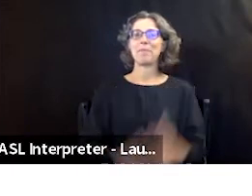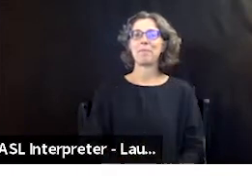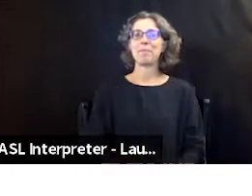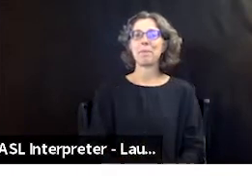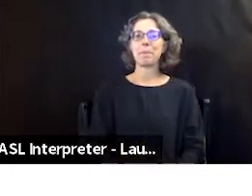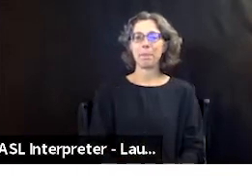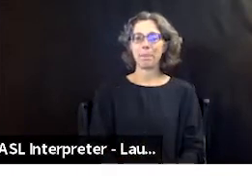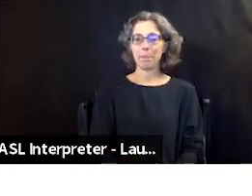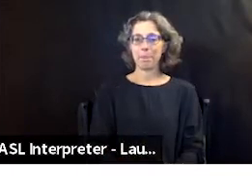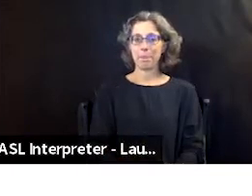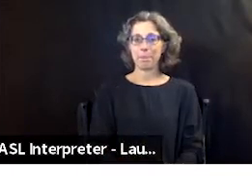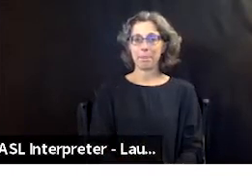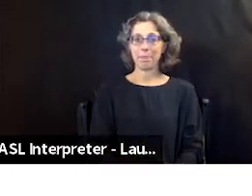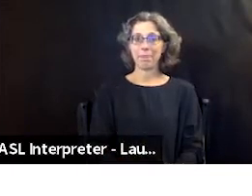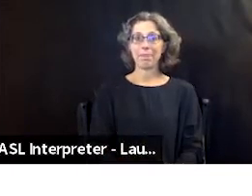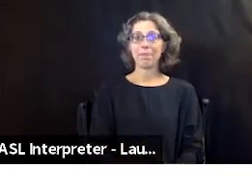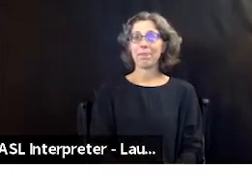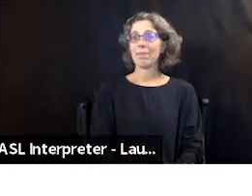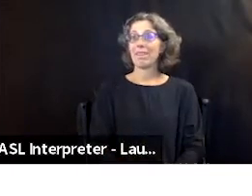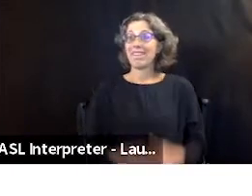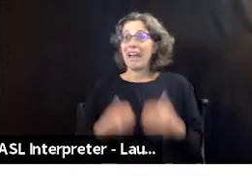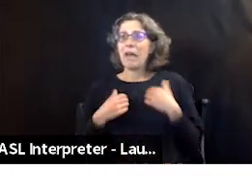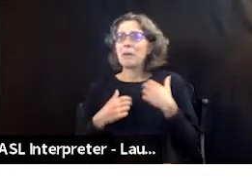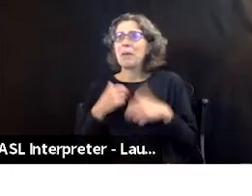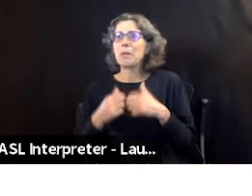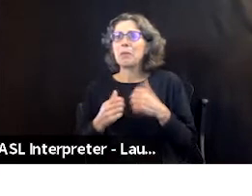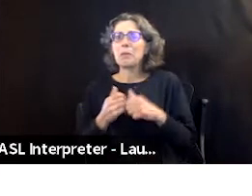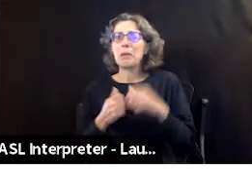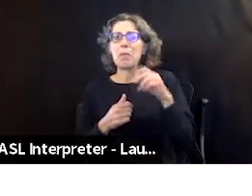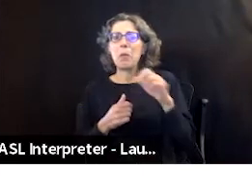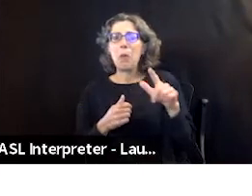Am I the only one having trouble with the poll? Any advice?